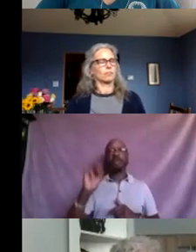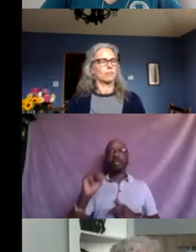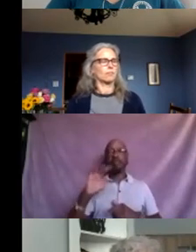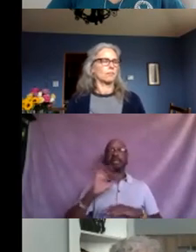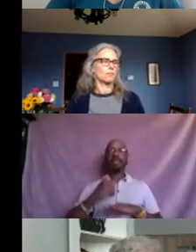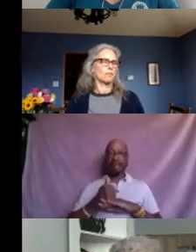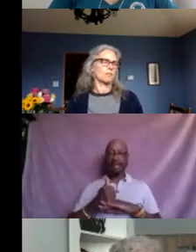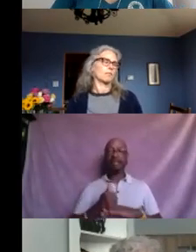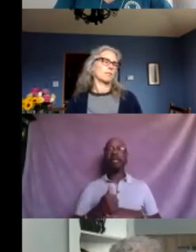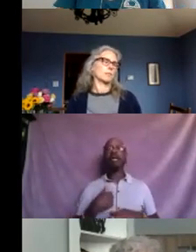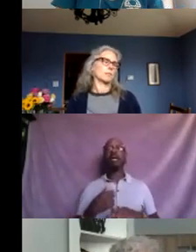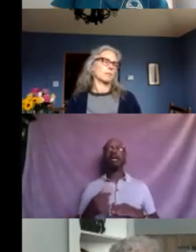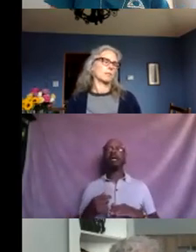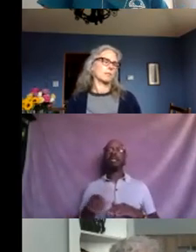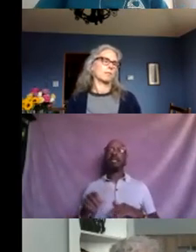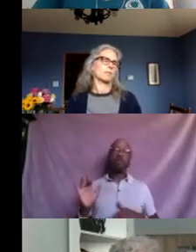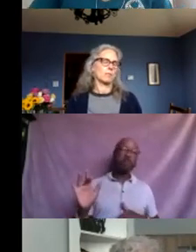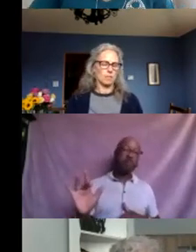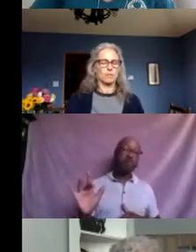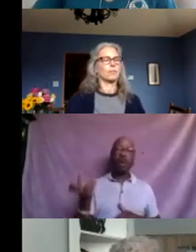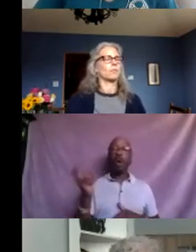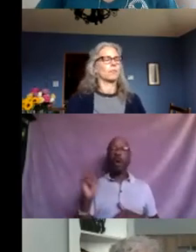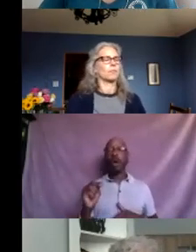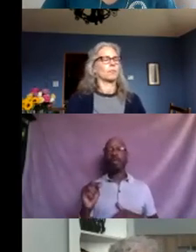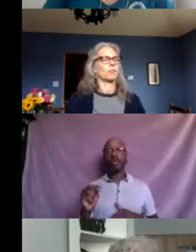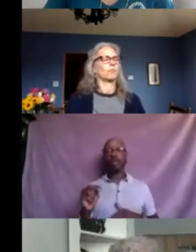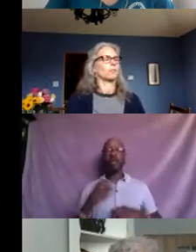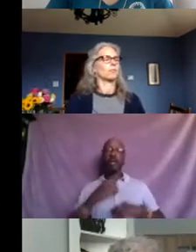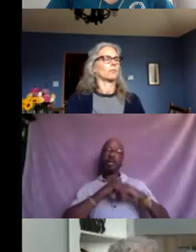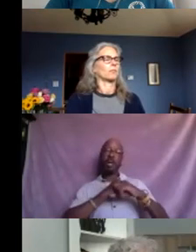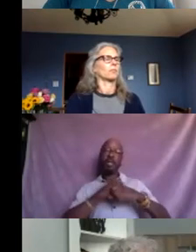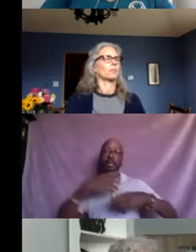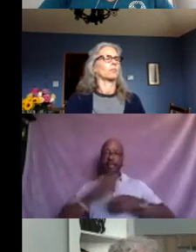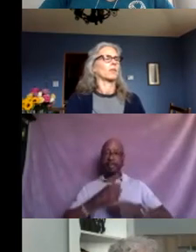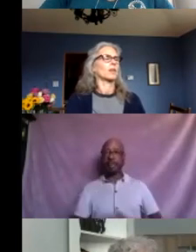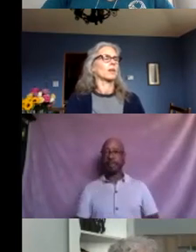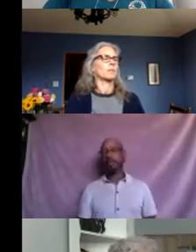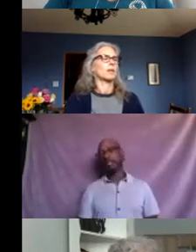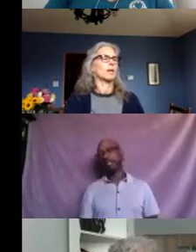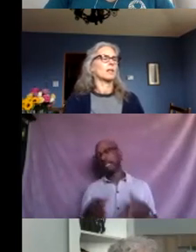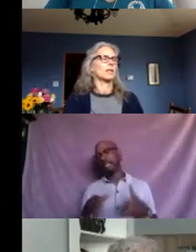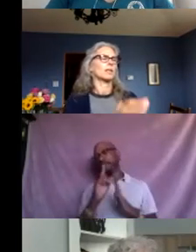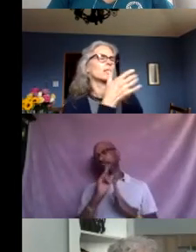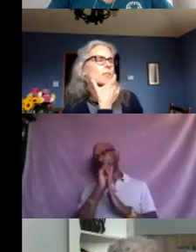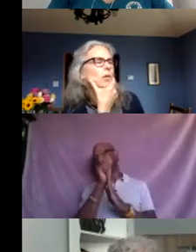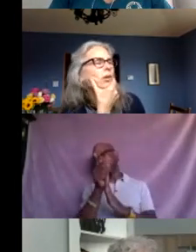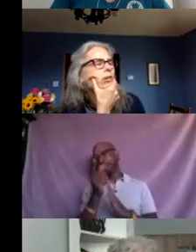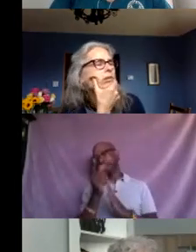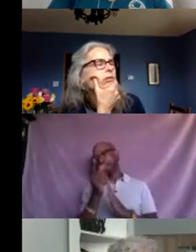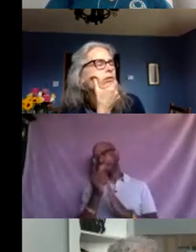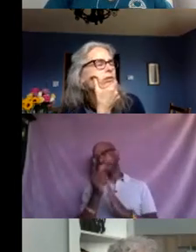turn on Guardian email summaries. So I'm going to give you a minute or so to go ahead and do that.